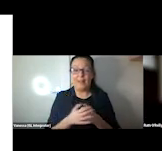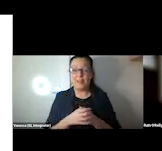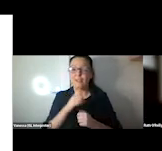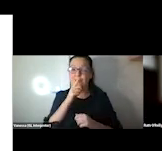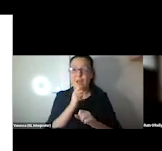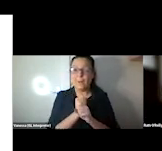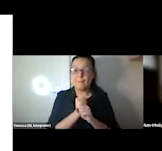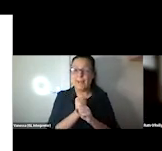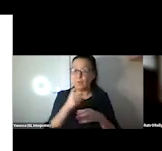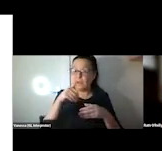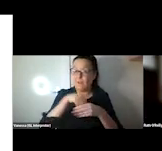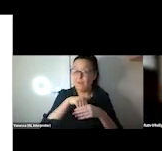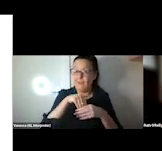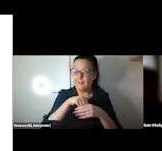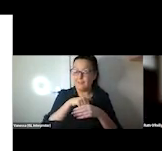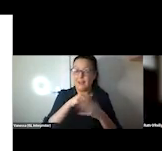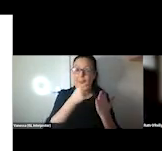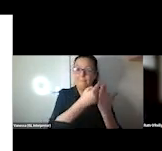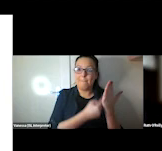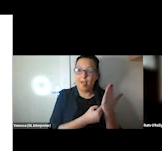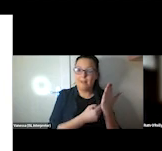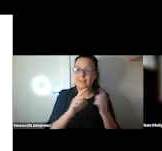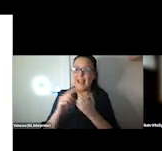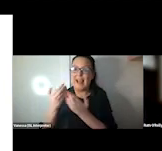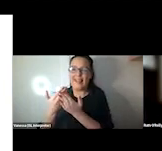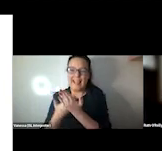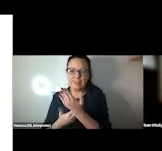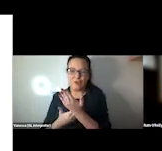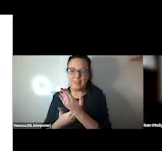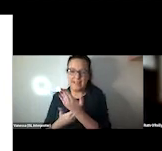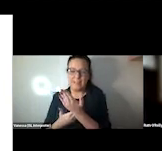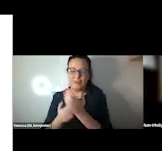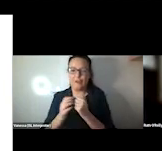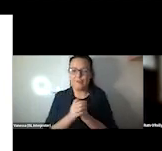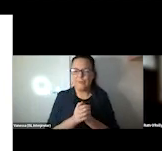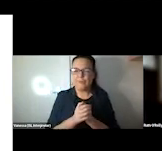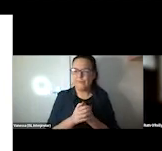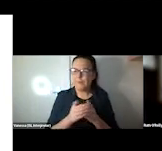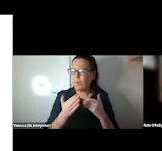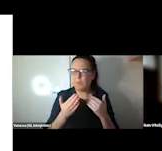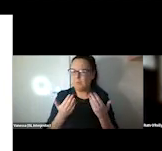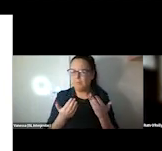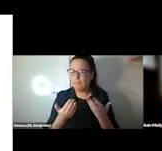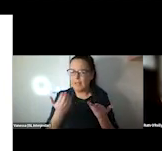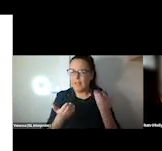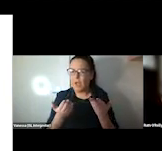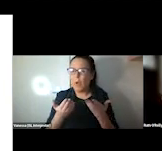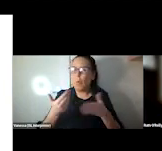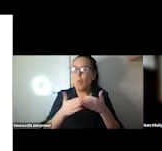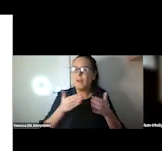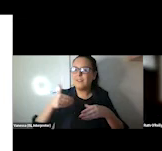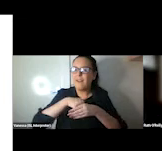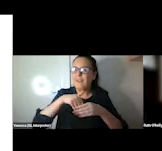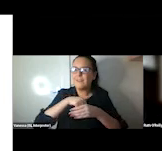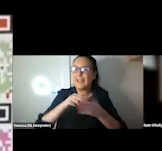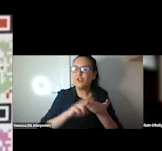about the context in terms of policy and legislation. So that I suppose the context in which we'll be using the standard.